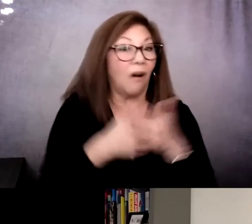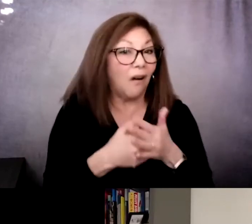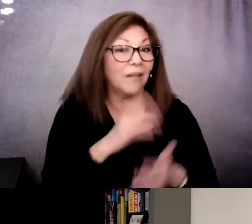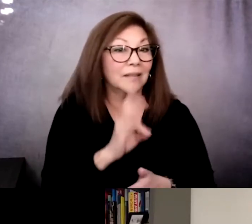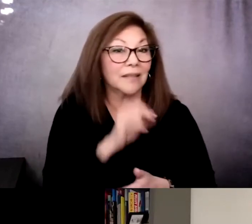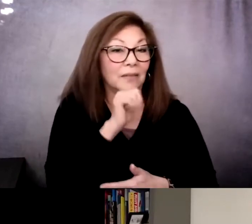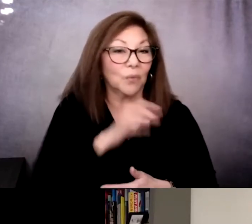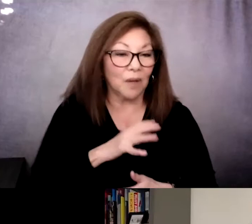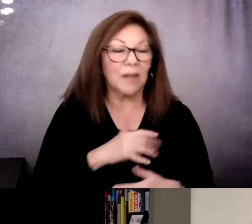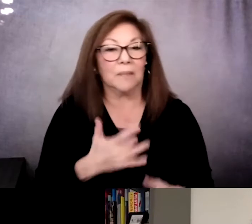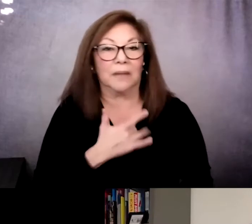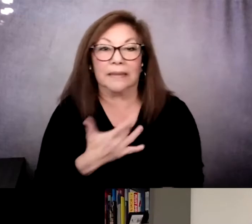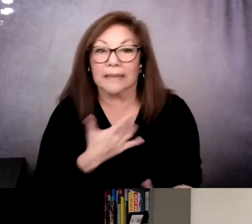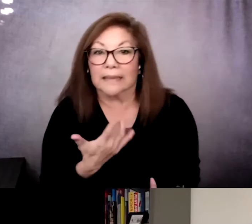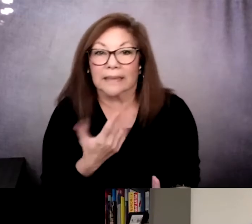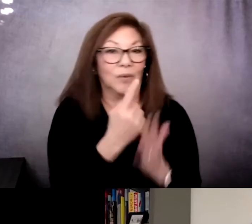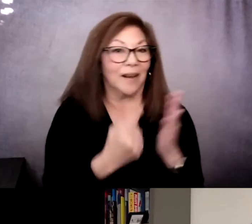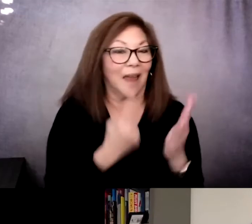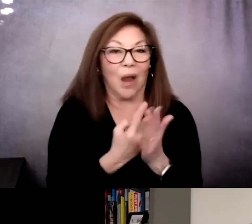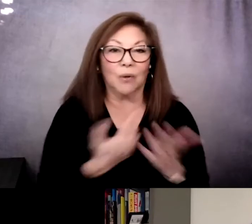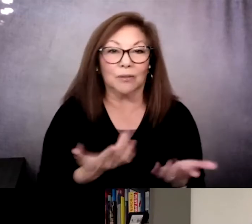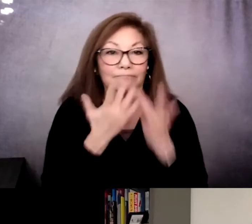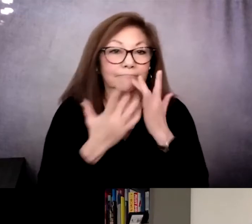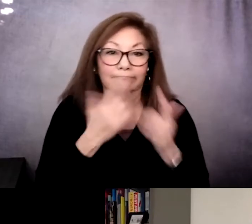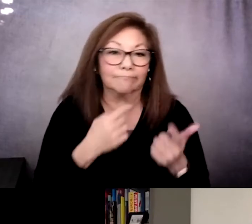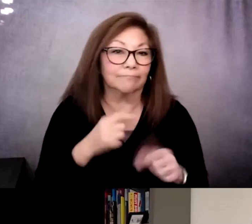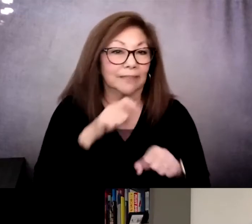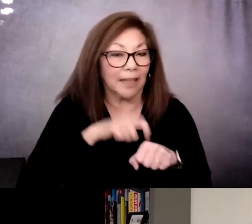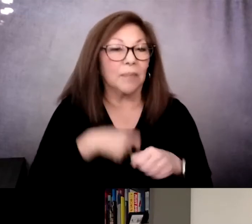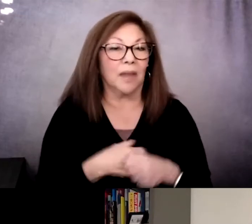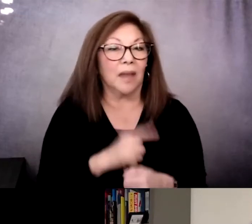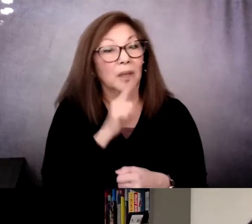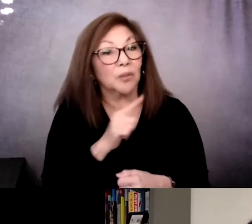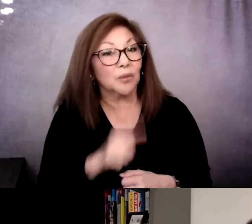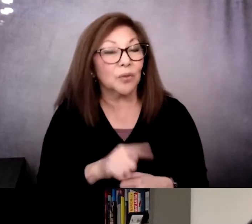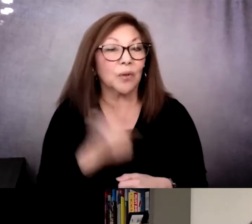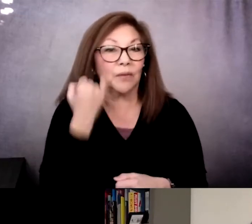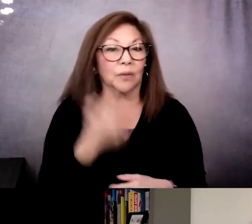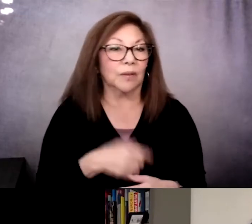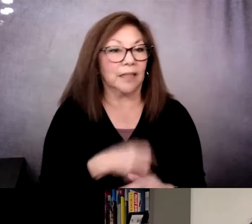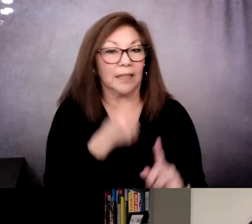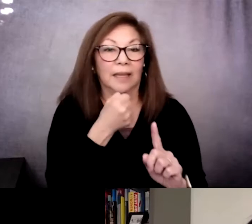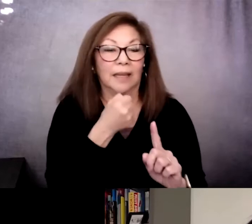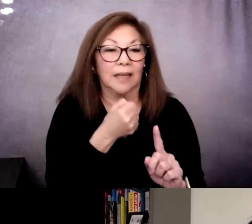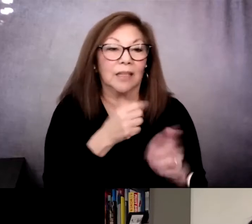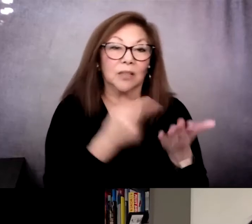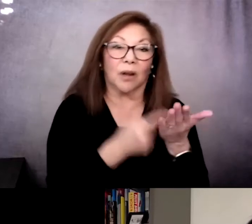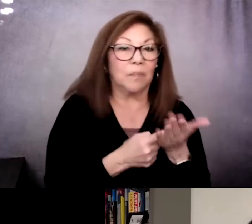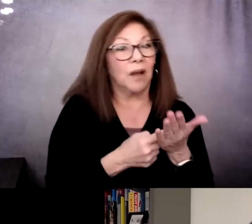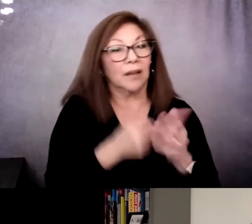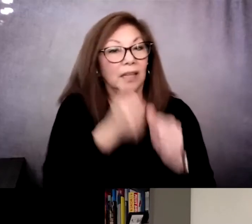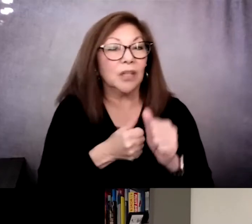sense of, you know, we have an hour together, even less, right? And I'm not sure we'll get to everyone. So I want